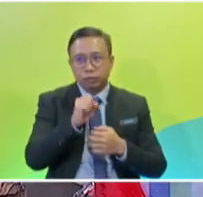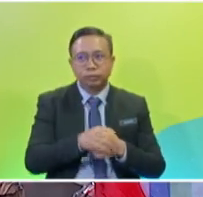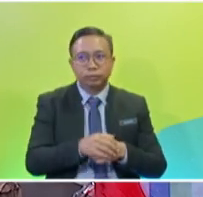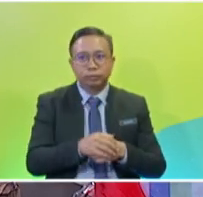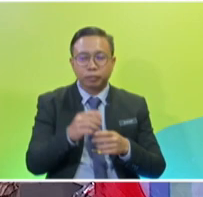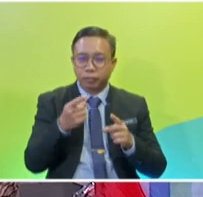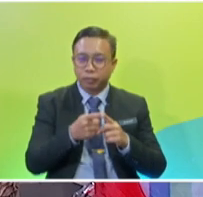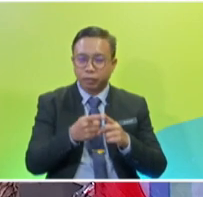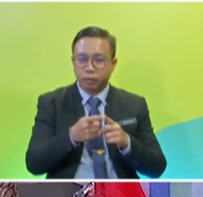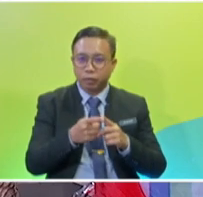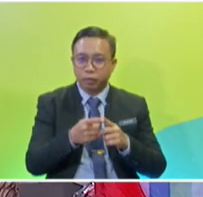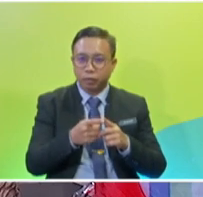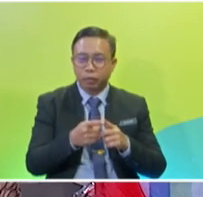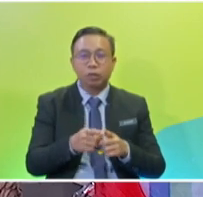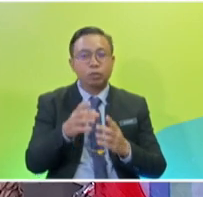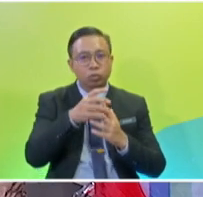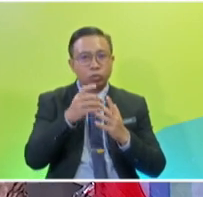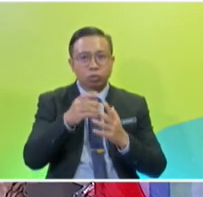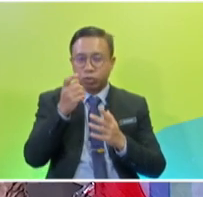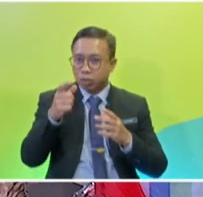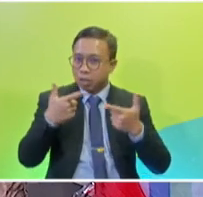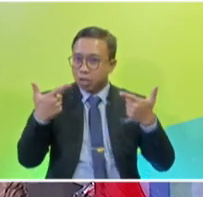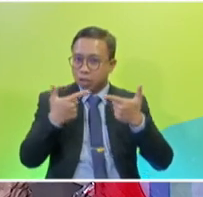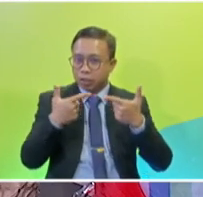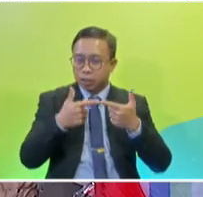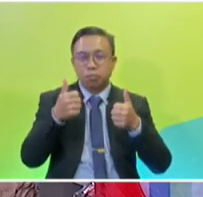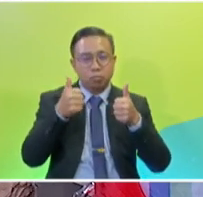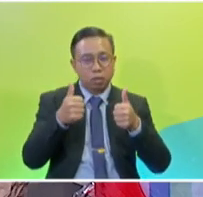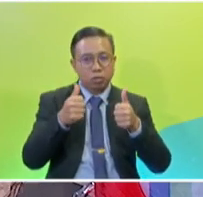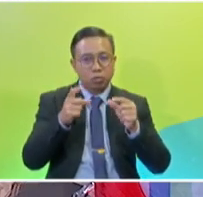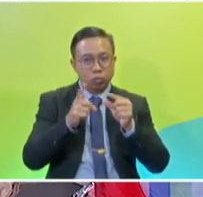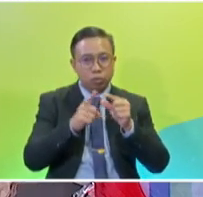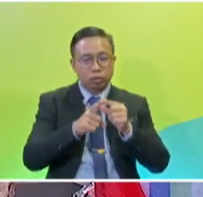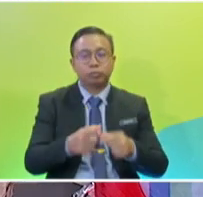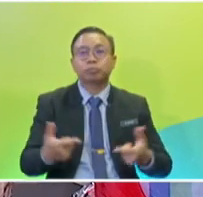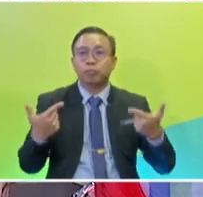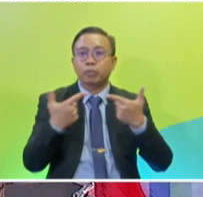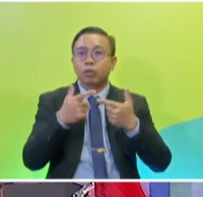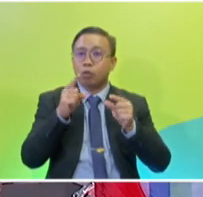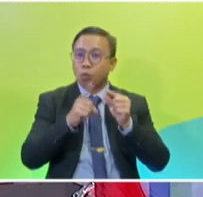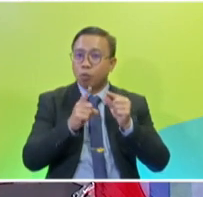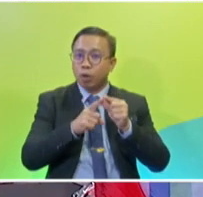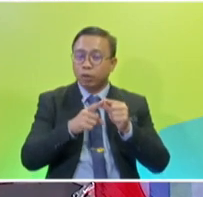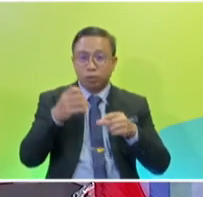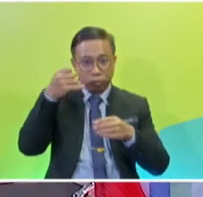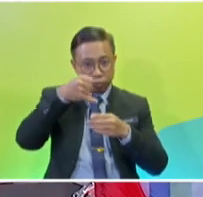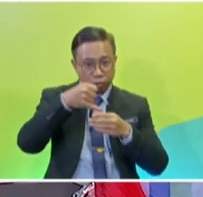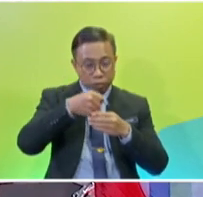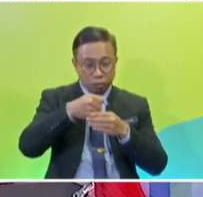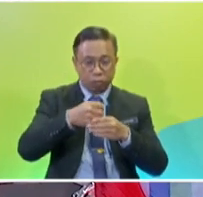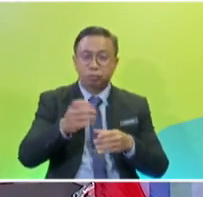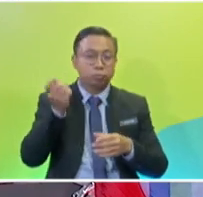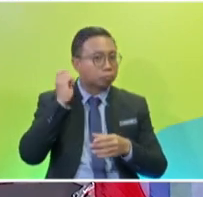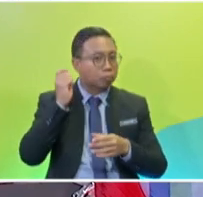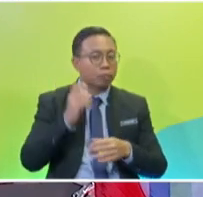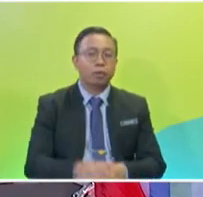to just choose the best linking words. Because after all, linking word is one of the ingredients that I just mentioned earlier.